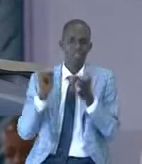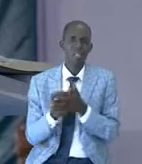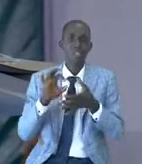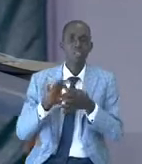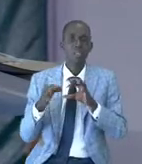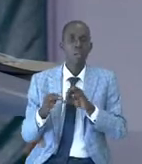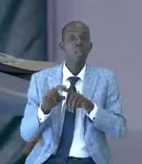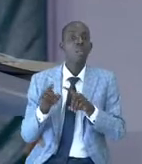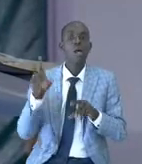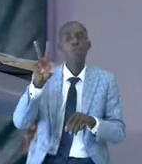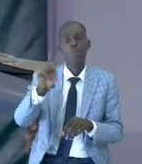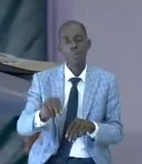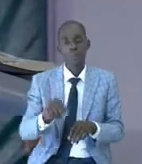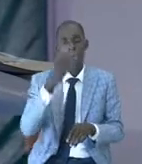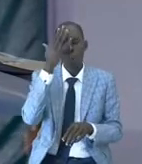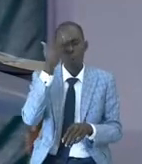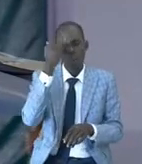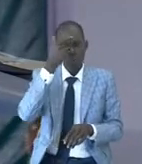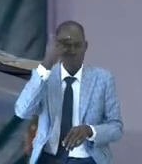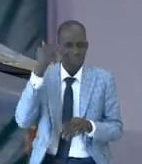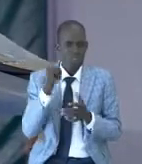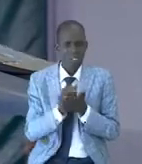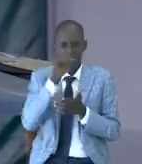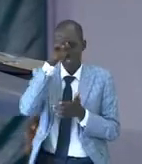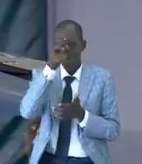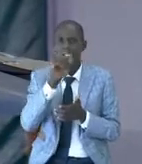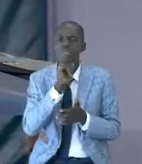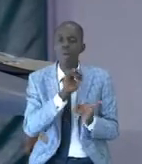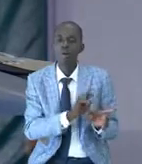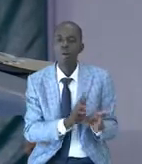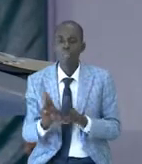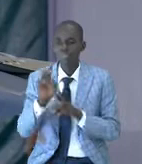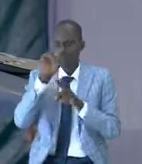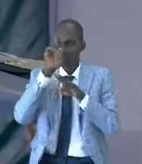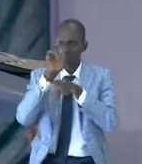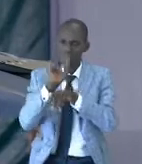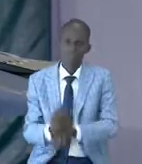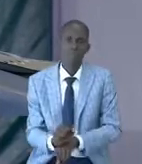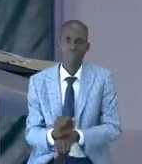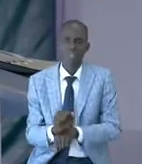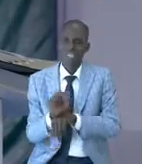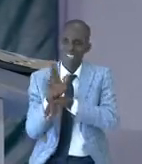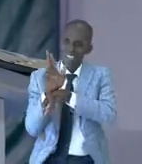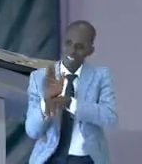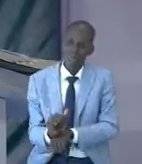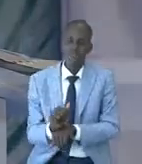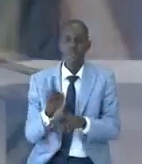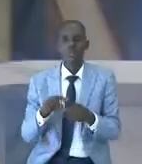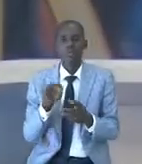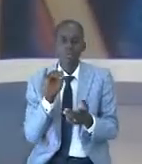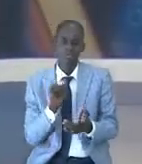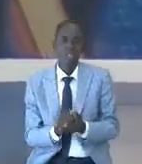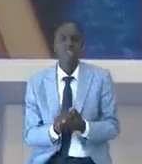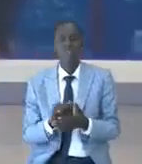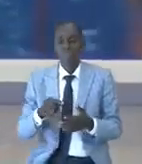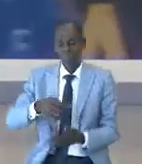no, he was already conditioned to that little circle. Think about the